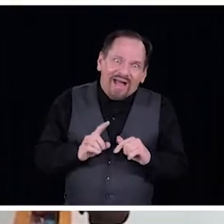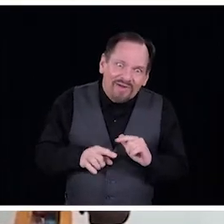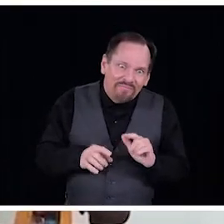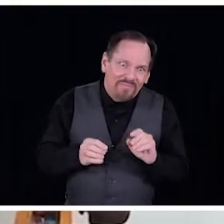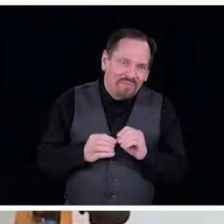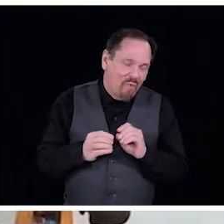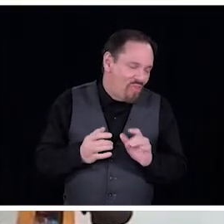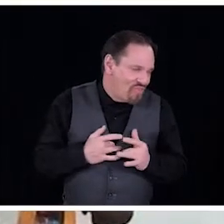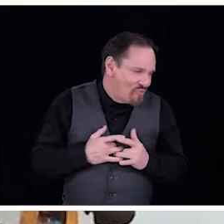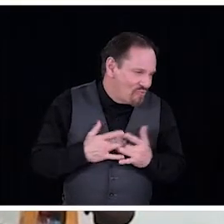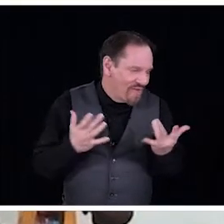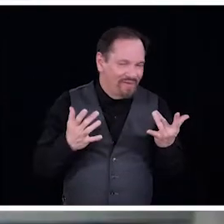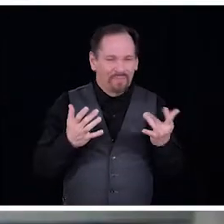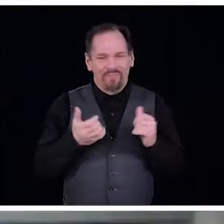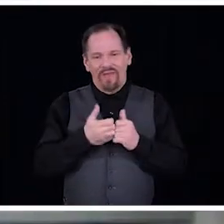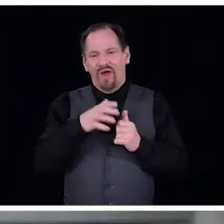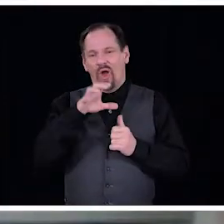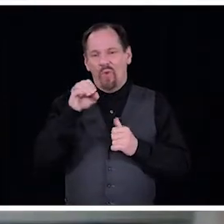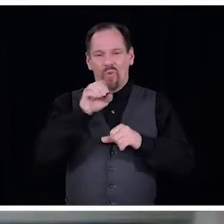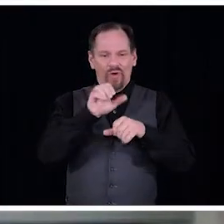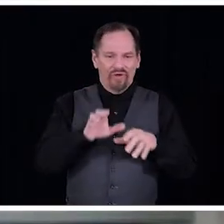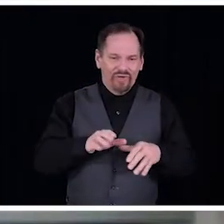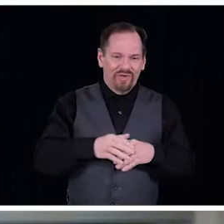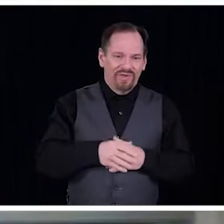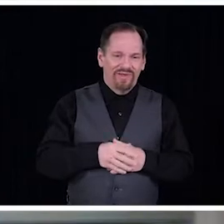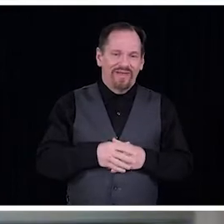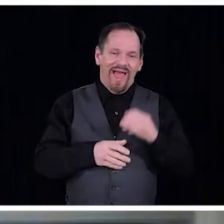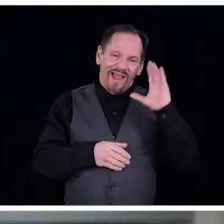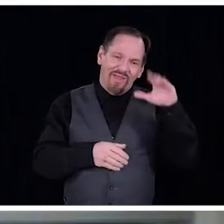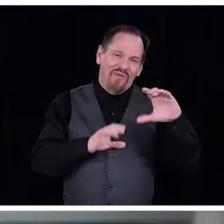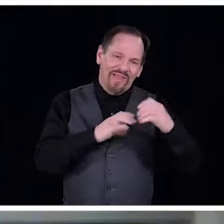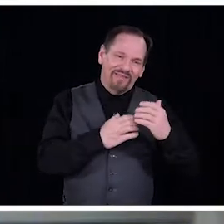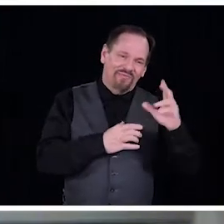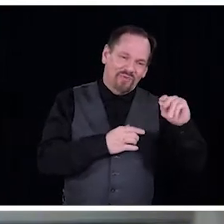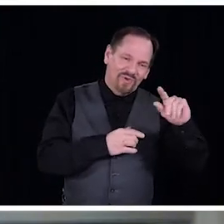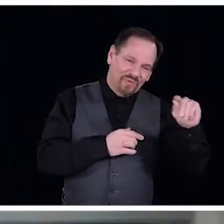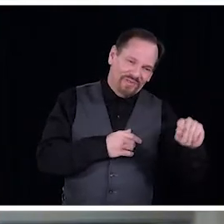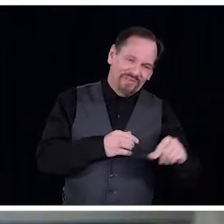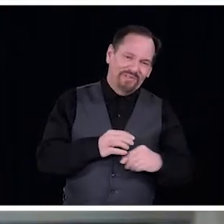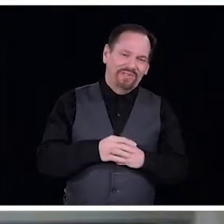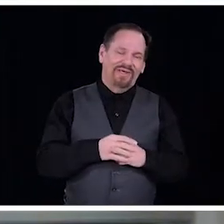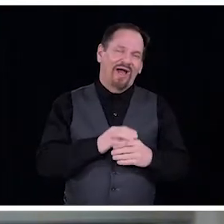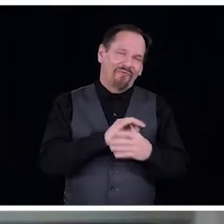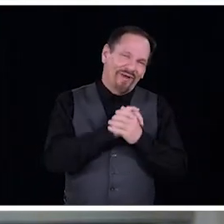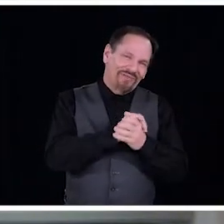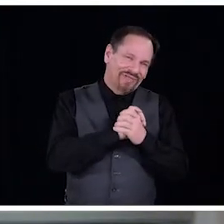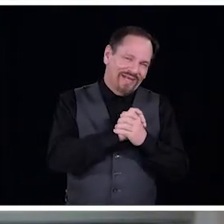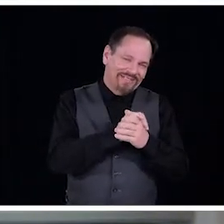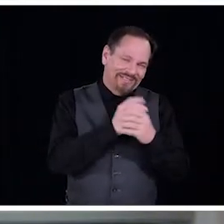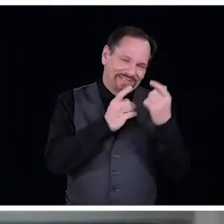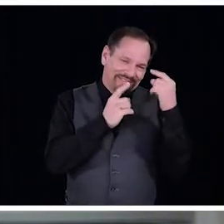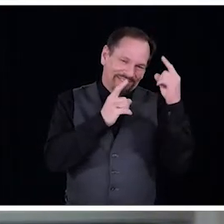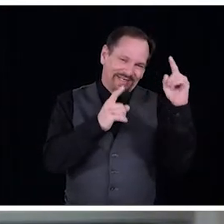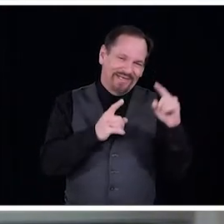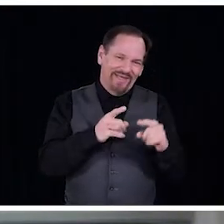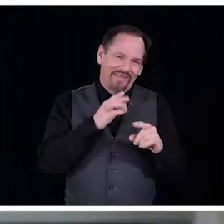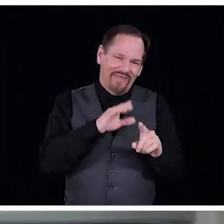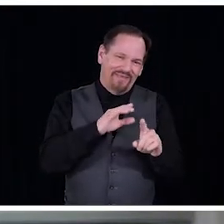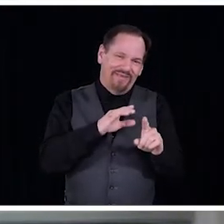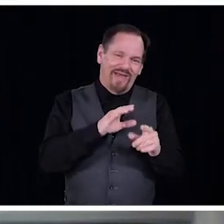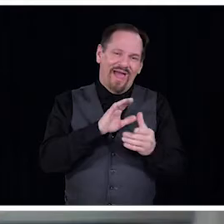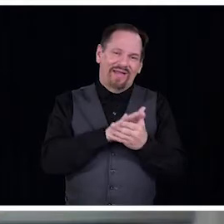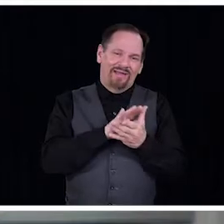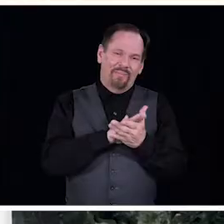thrilled to be your colleague. Hello, class of 2020. Congratulations on reaching this milestone in your